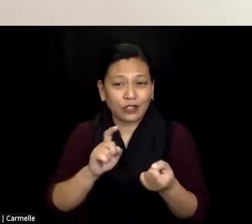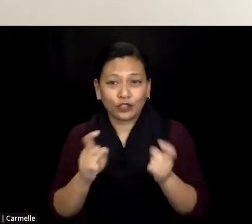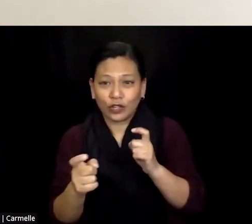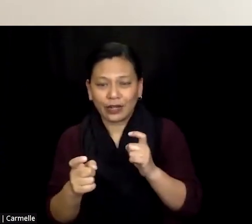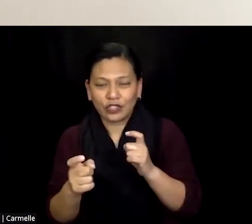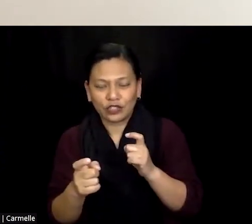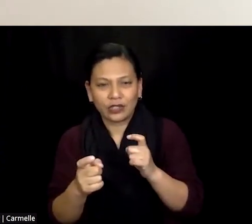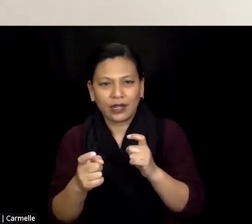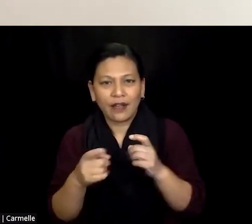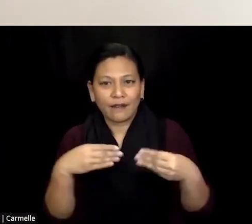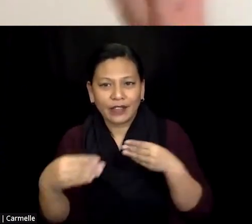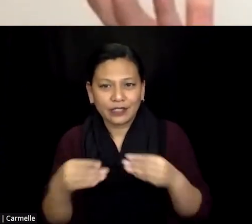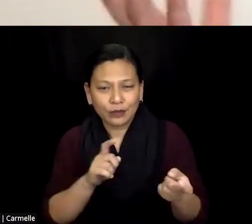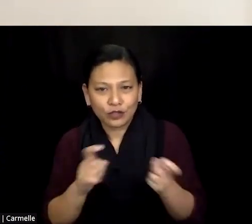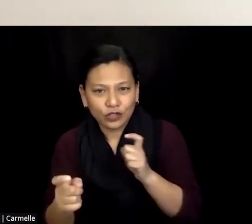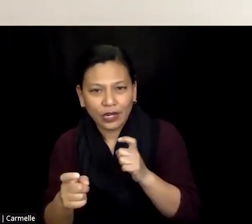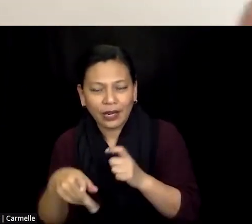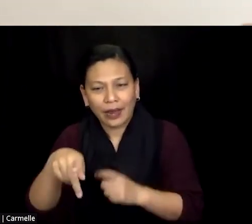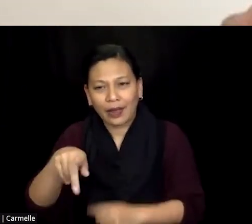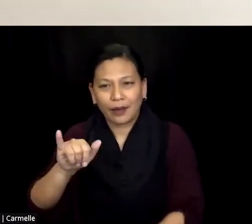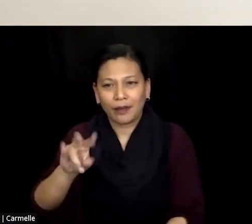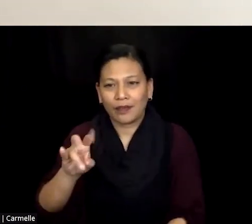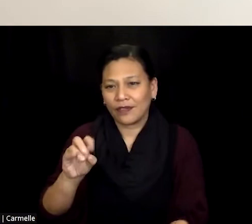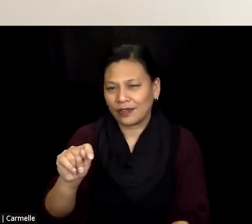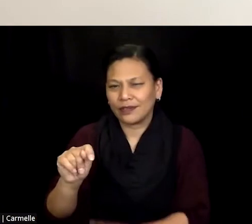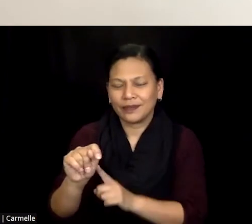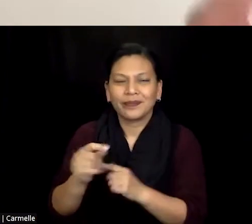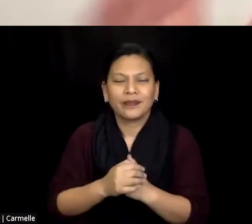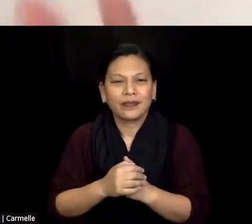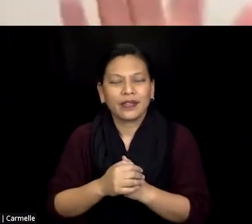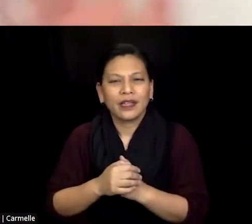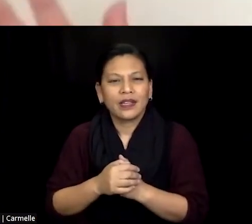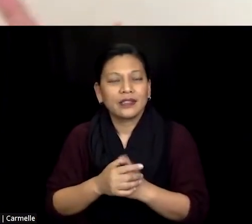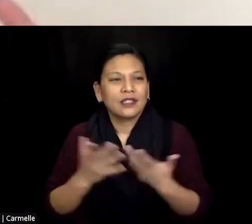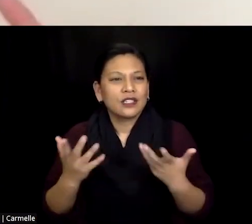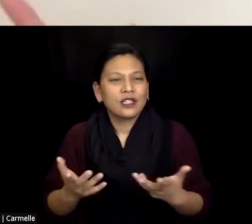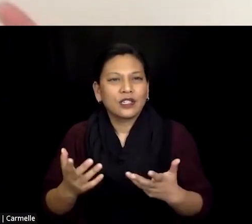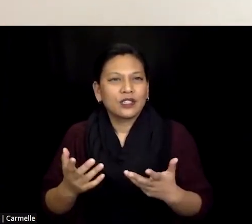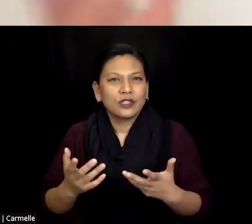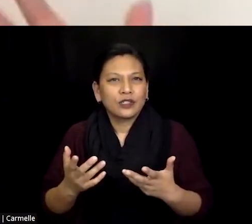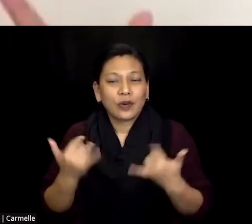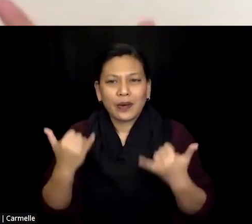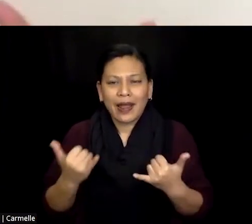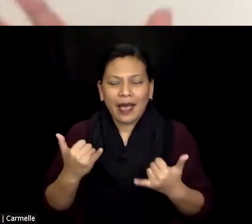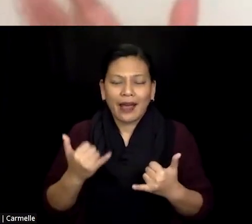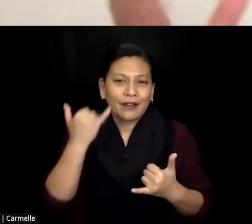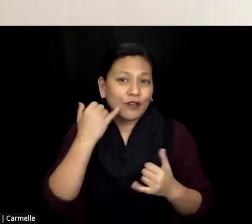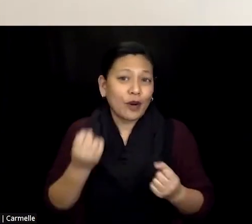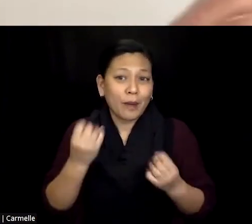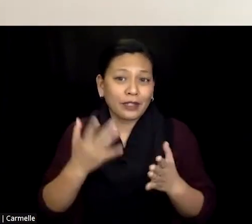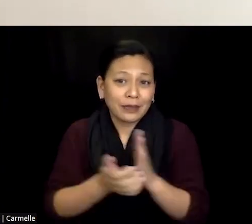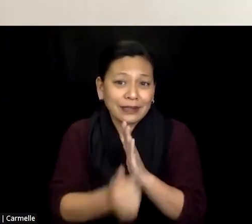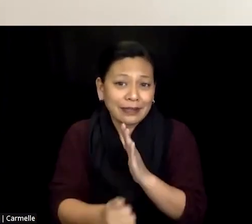important. And in today's landscape, how important is it to be, I guess, a multifaceted filmmaker? Like, is